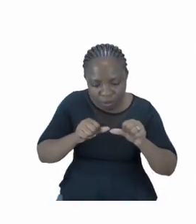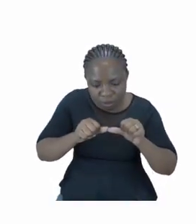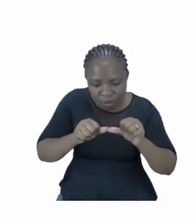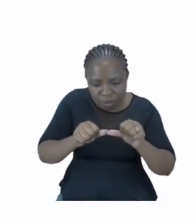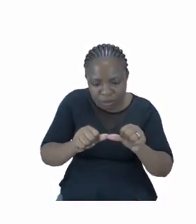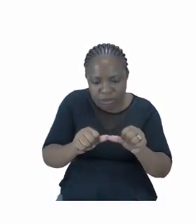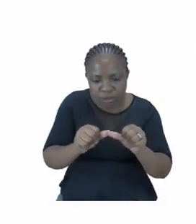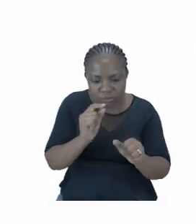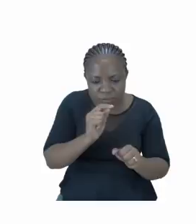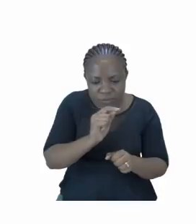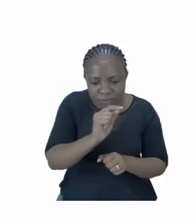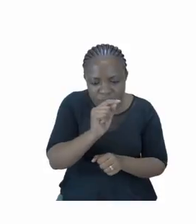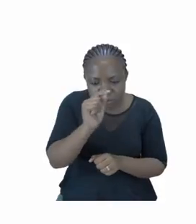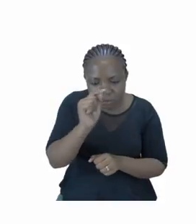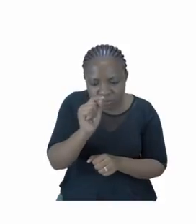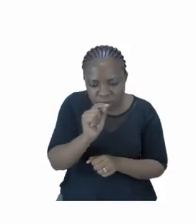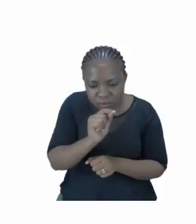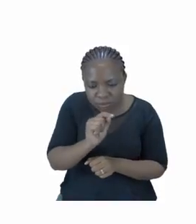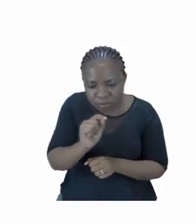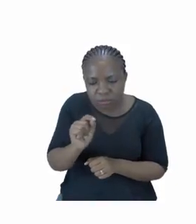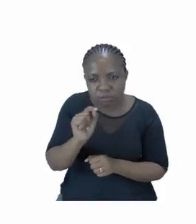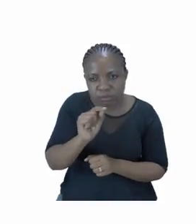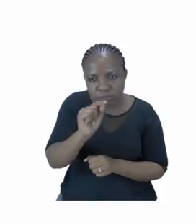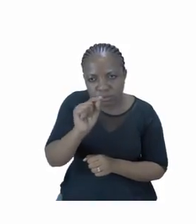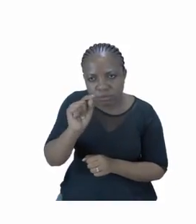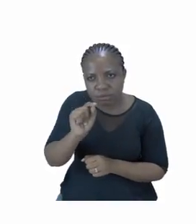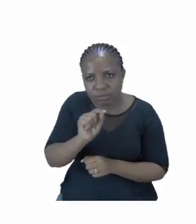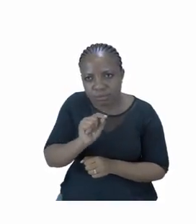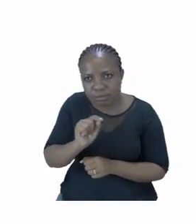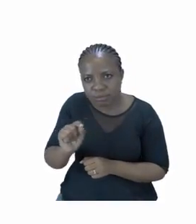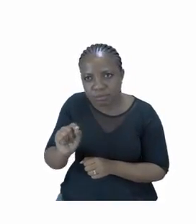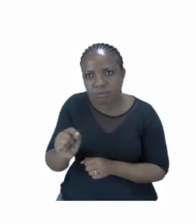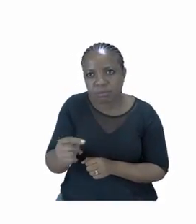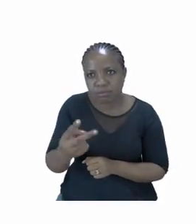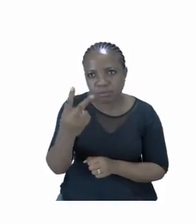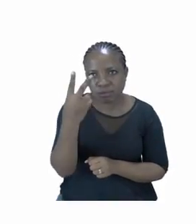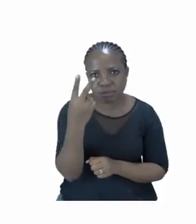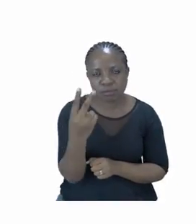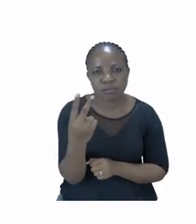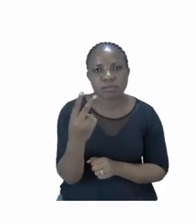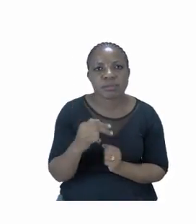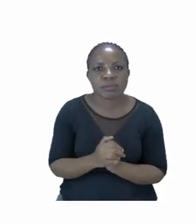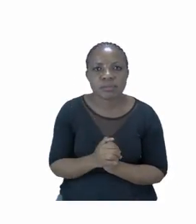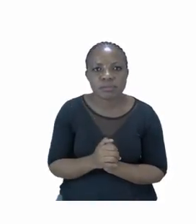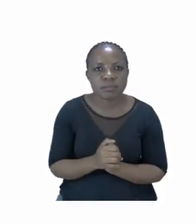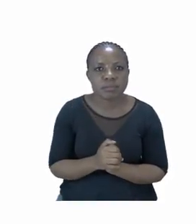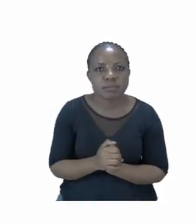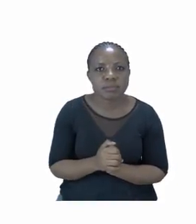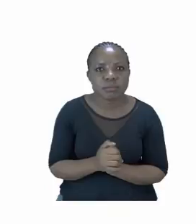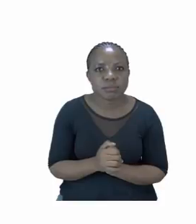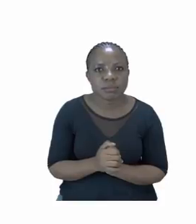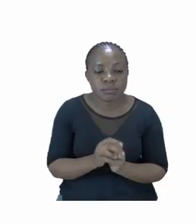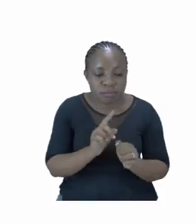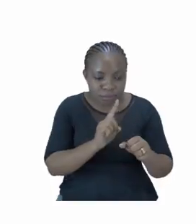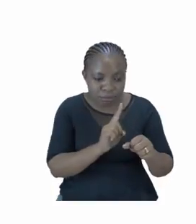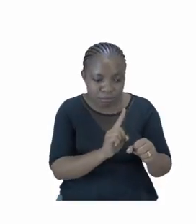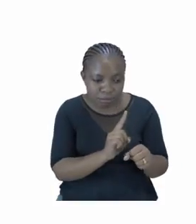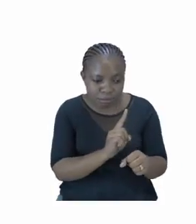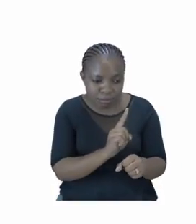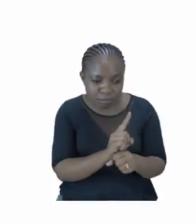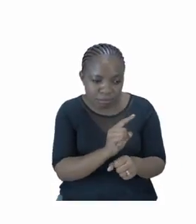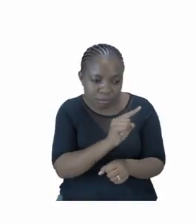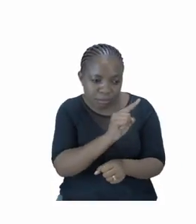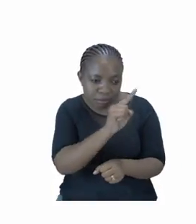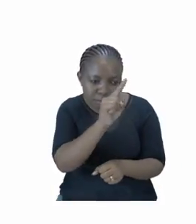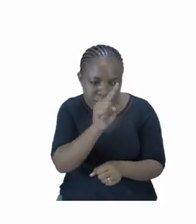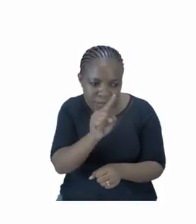2. So, here they have first given you the number 2, and then you are going to